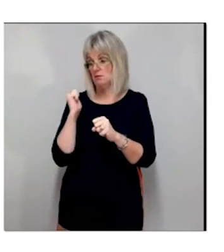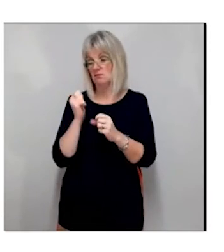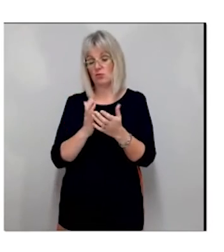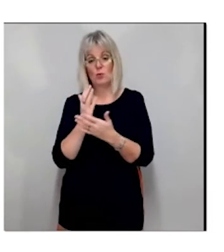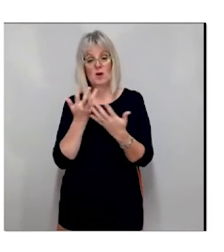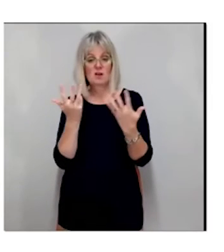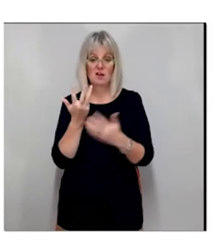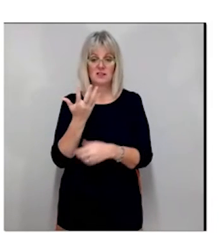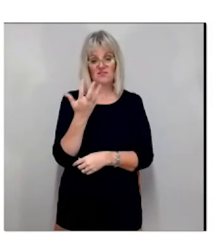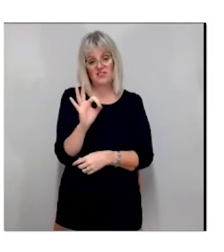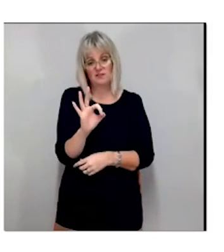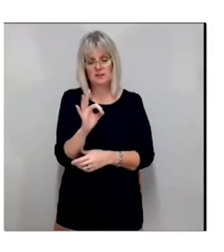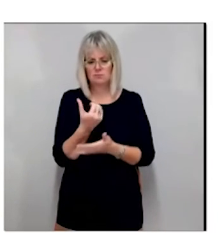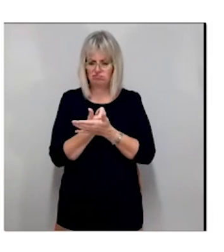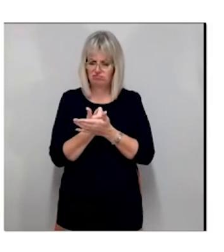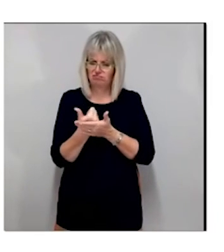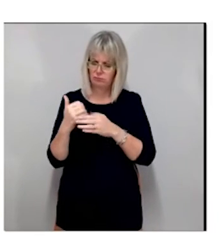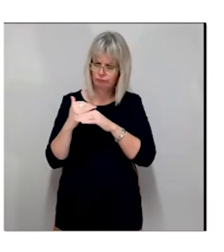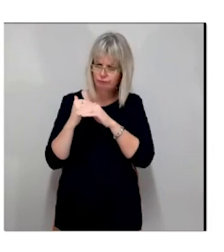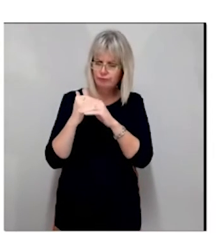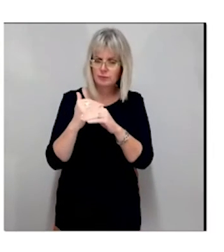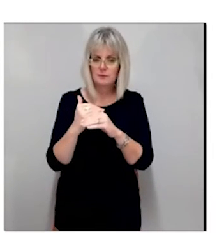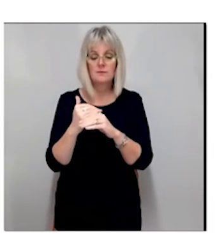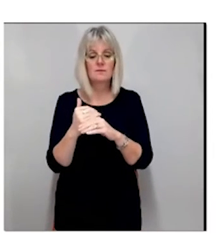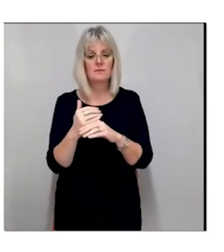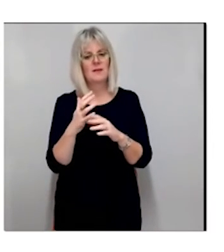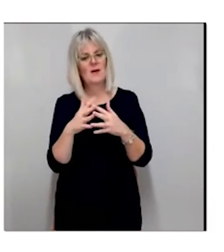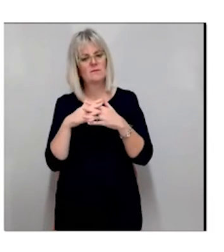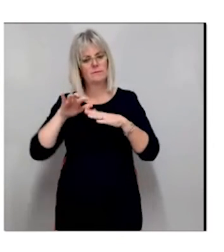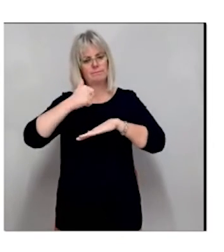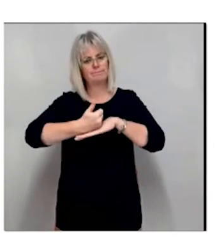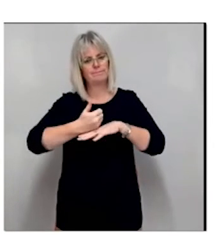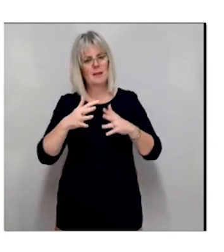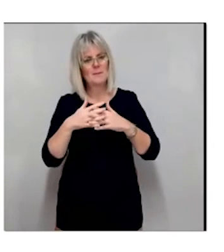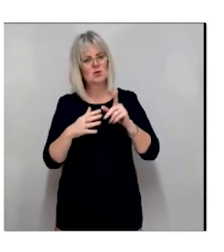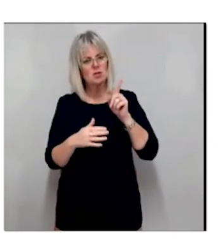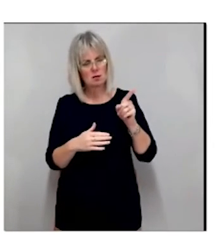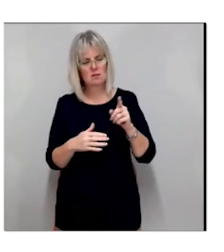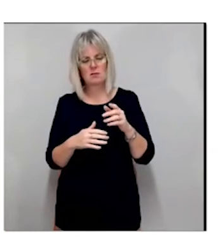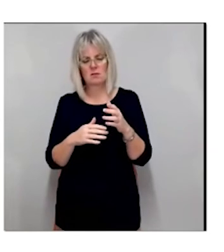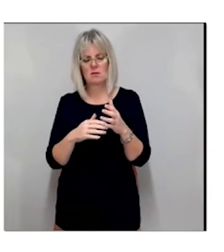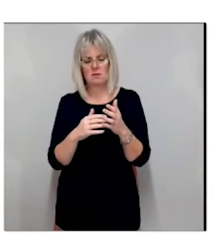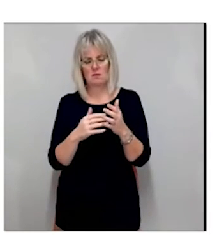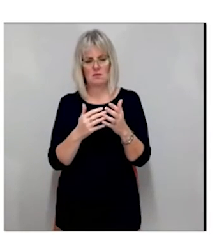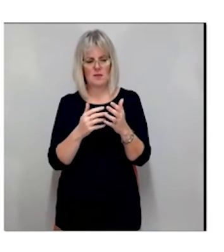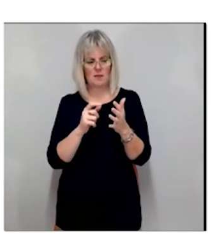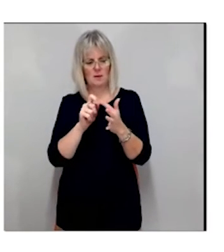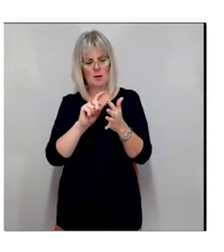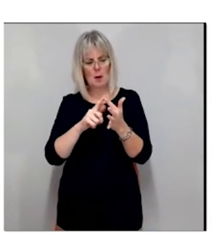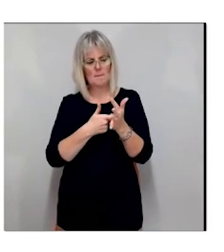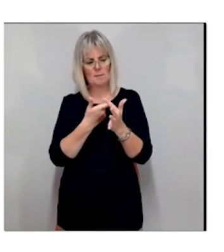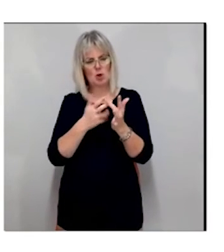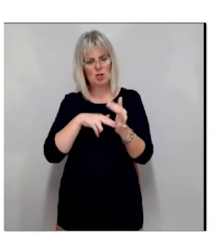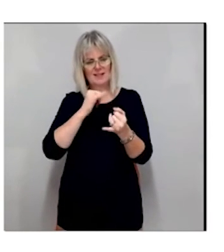ago, the Perkins Institute in the United States of America, from which the machine bears its name, has developed a